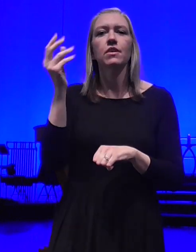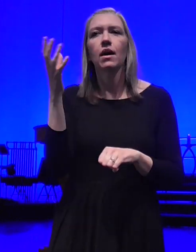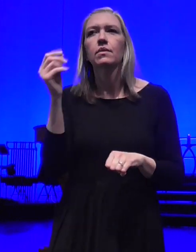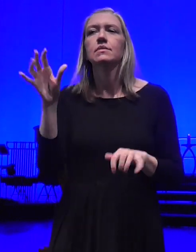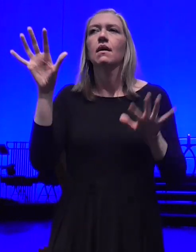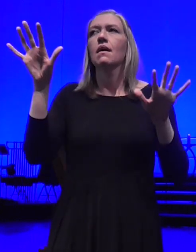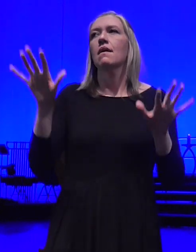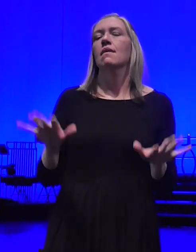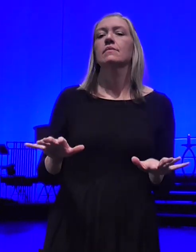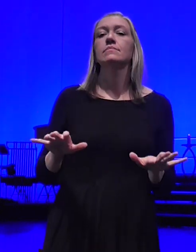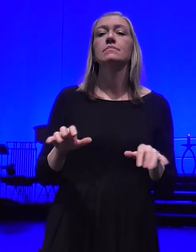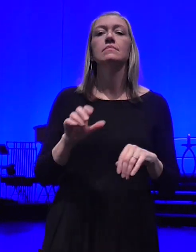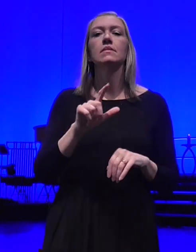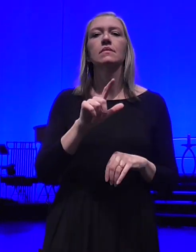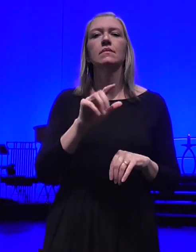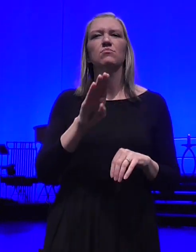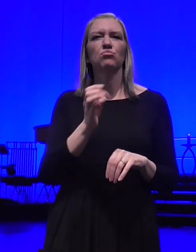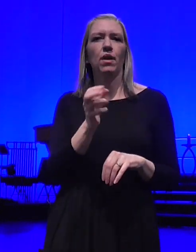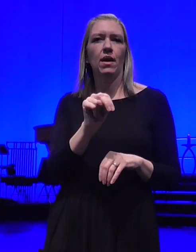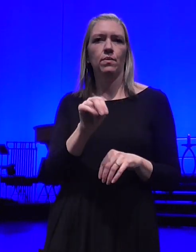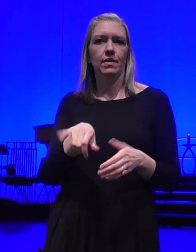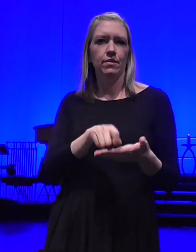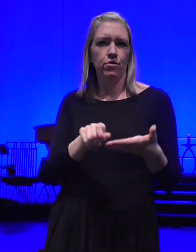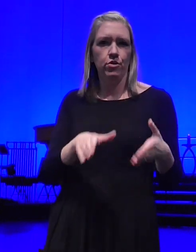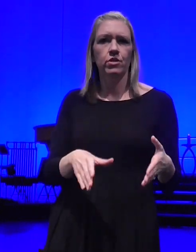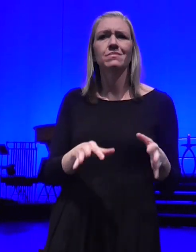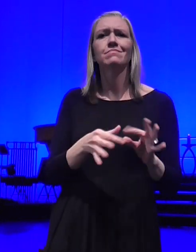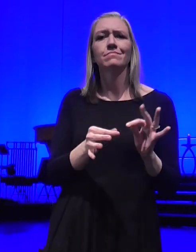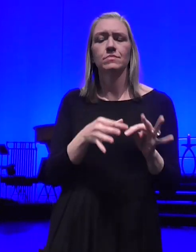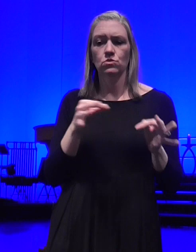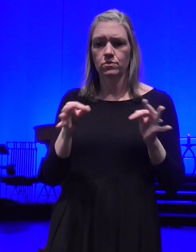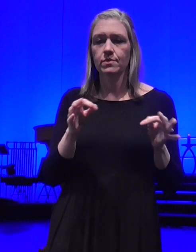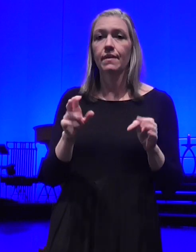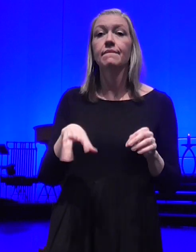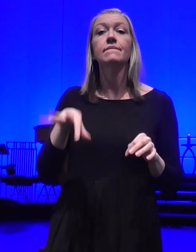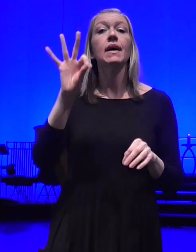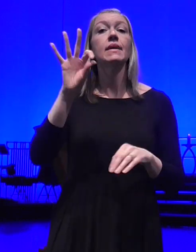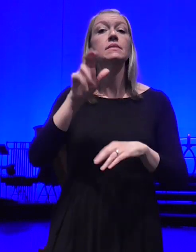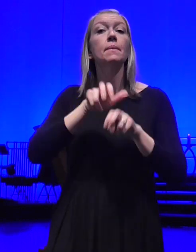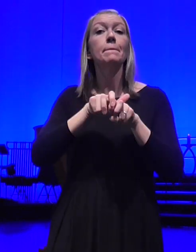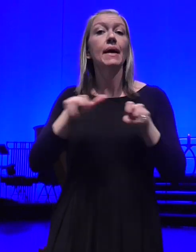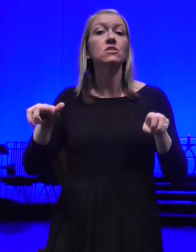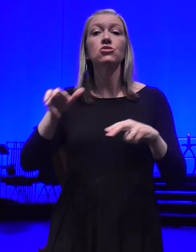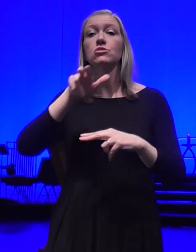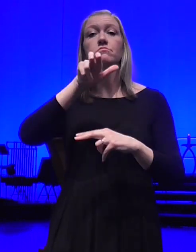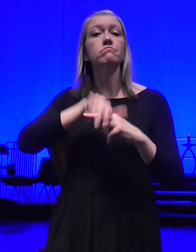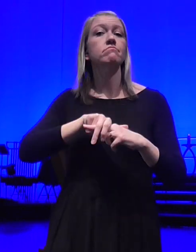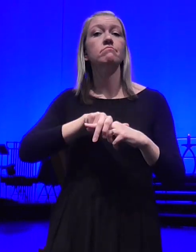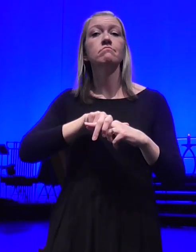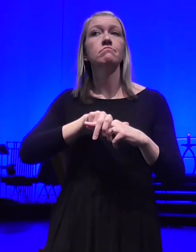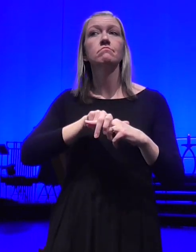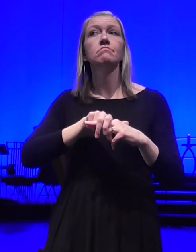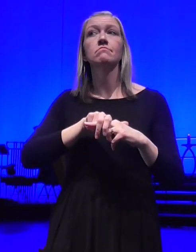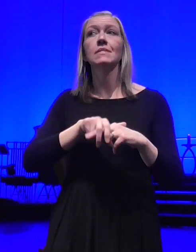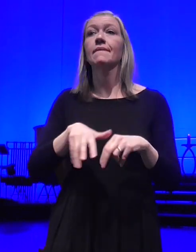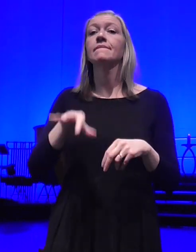And Loretta Coleman Brown says, find a bench to sit on and just sit. Find a path that